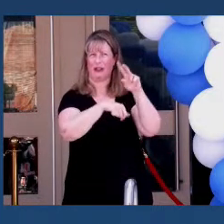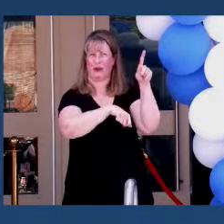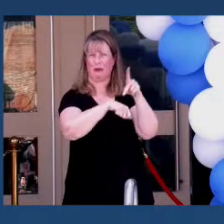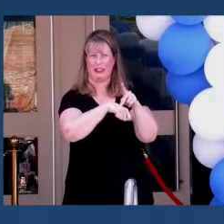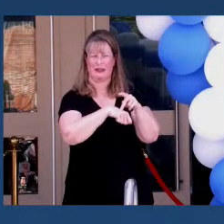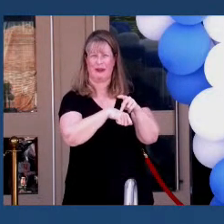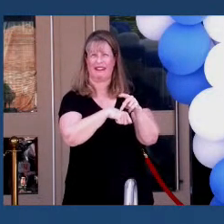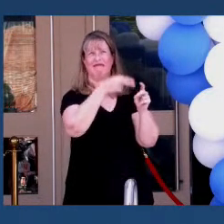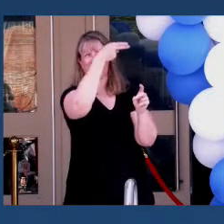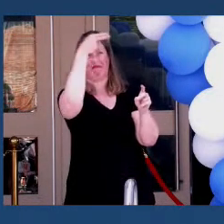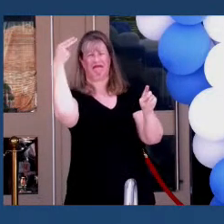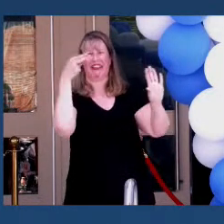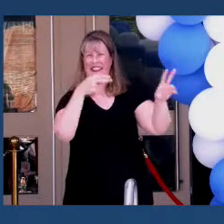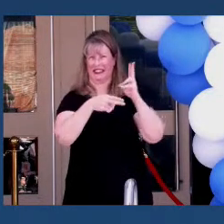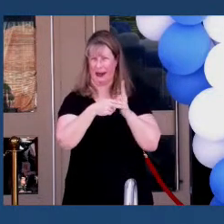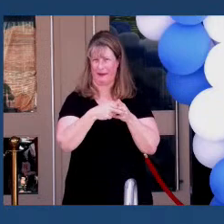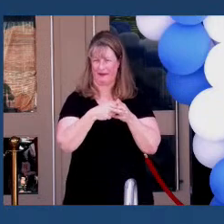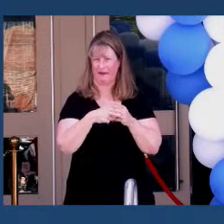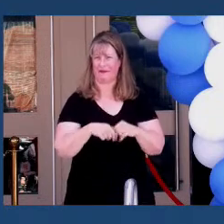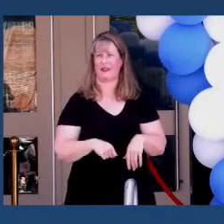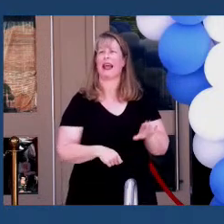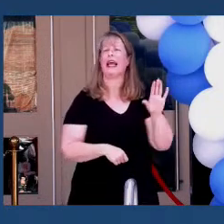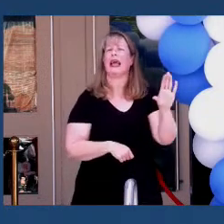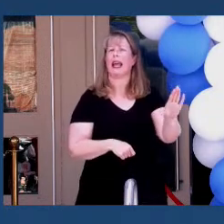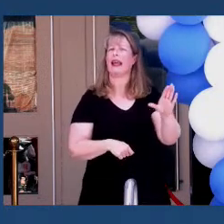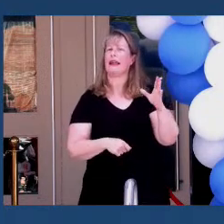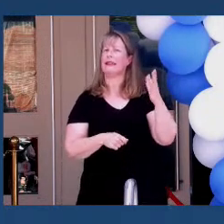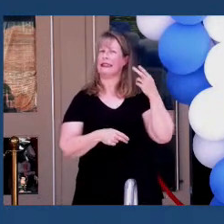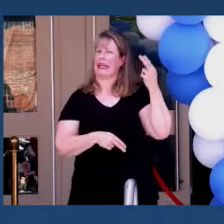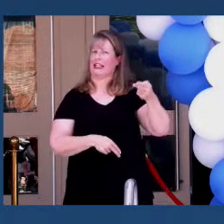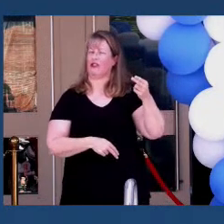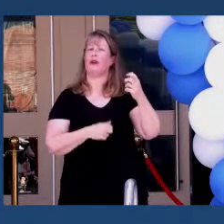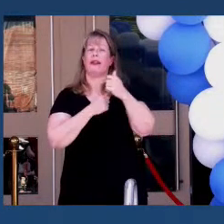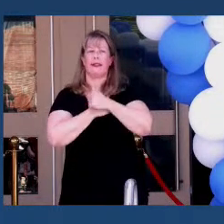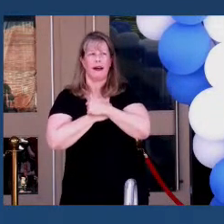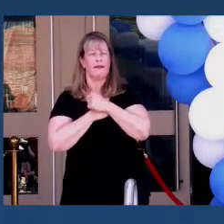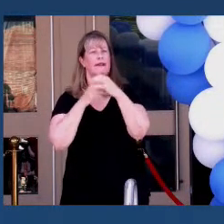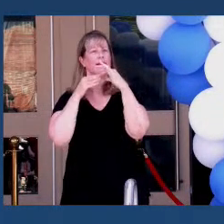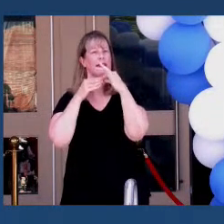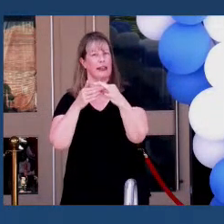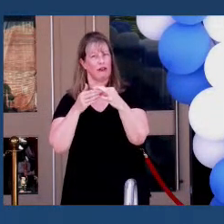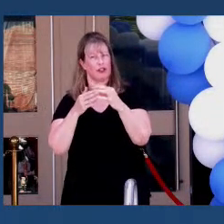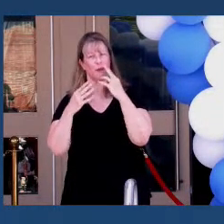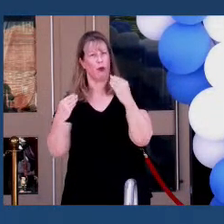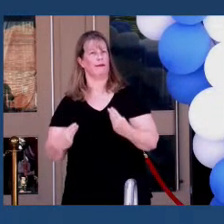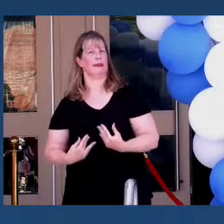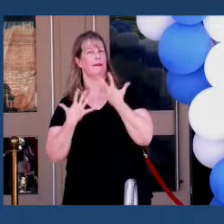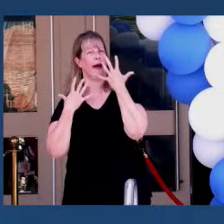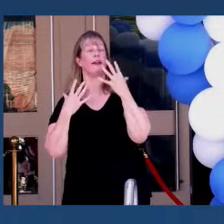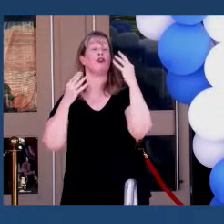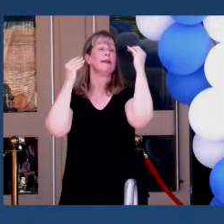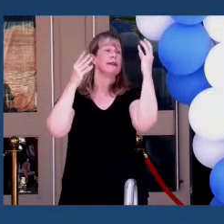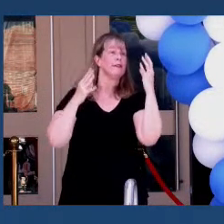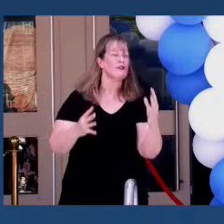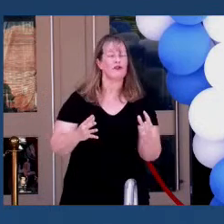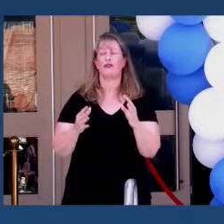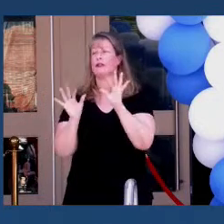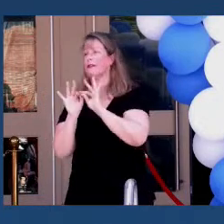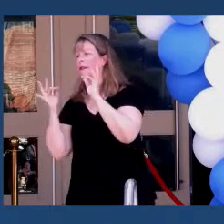that his legacy of leadership and love will inspire the faculty, students, and parents once